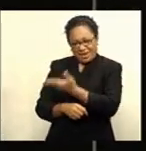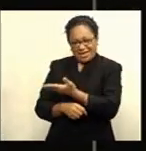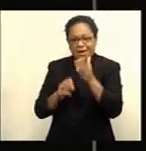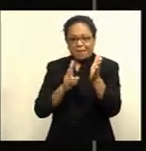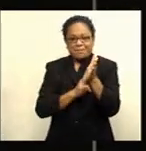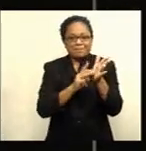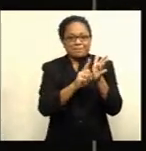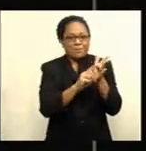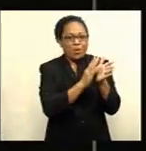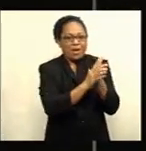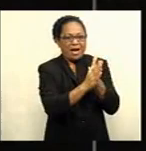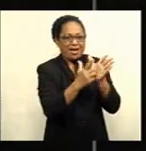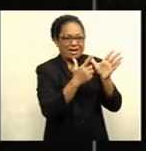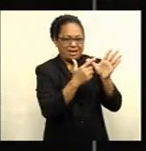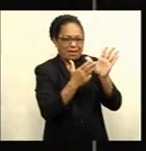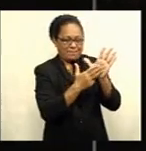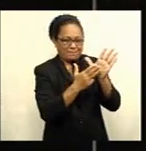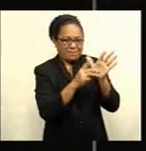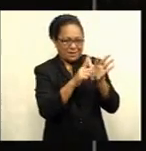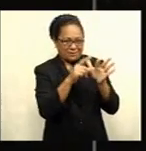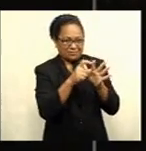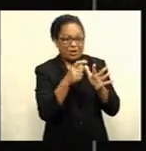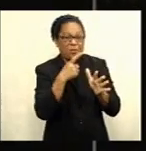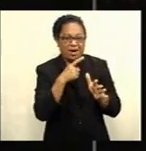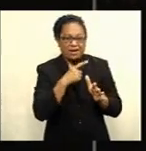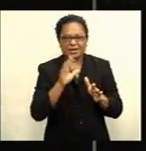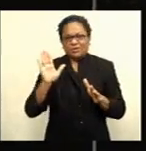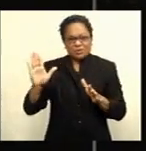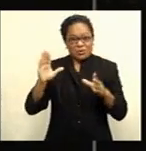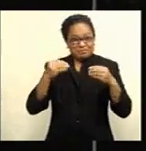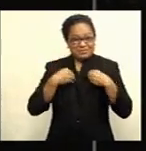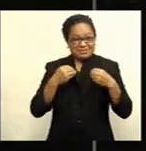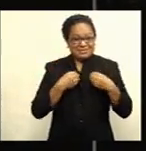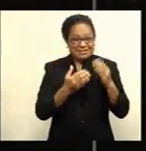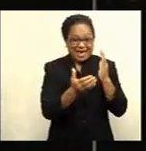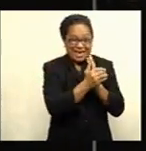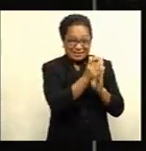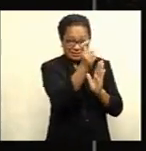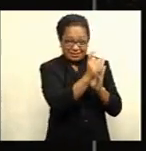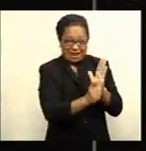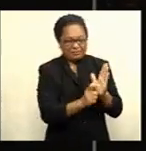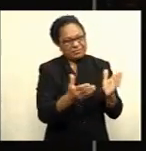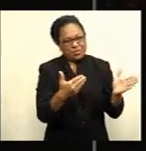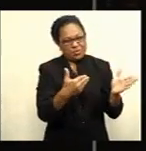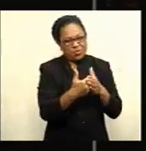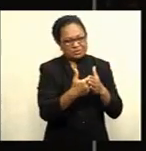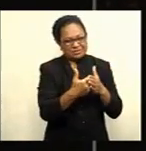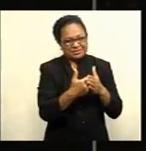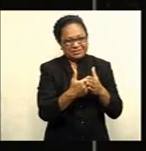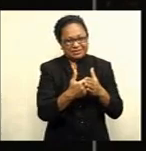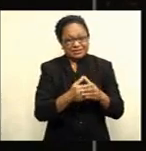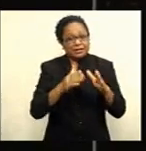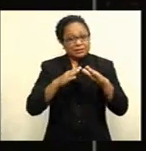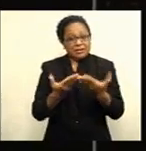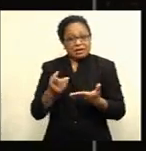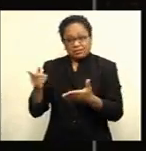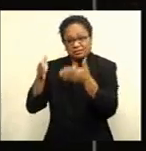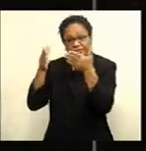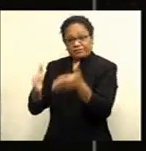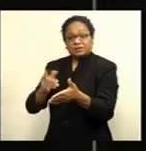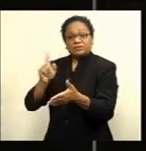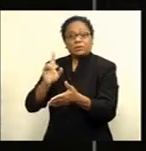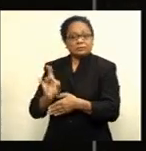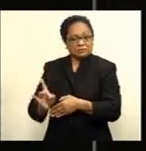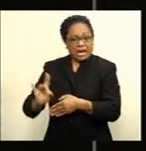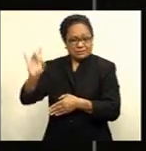Mohammed Shahid, who had to close his handicraft business because of the pandemic and is now excelling in making